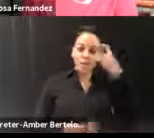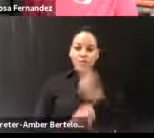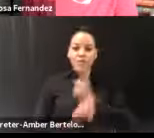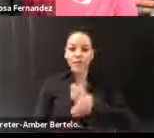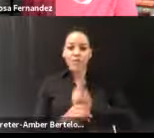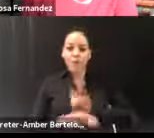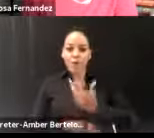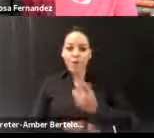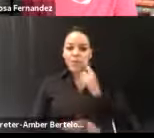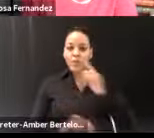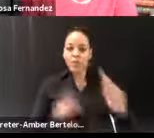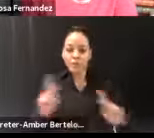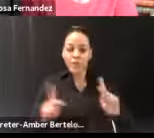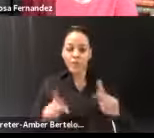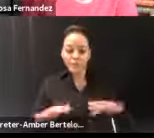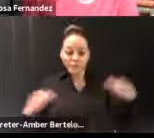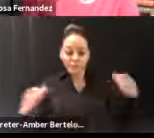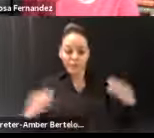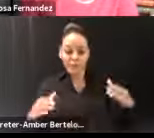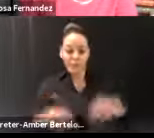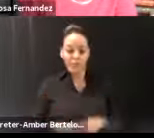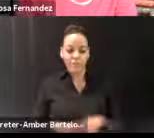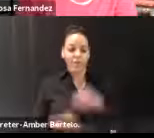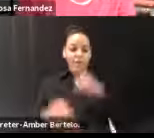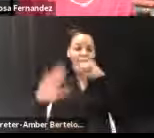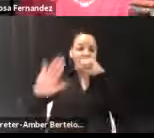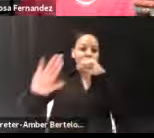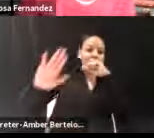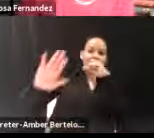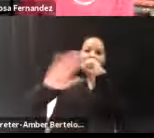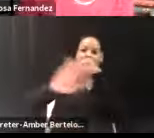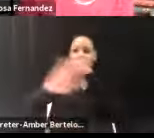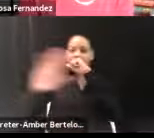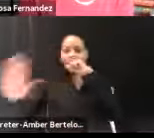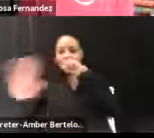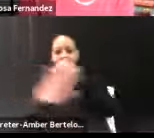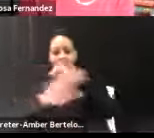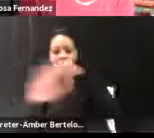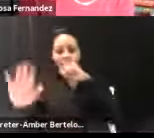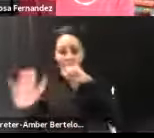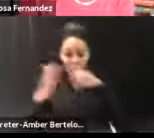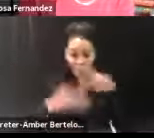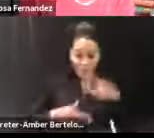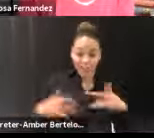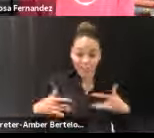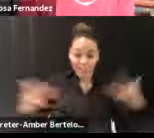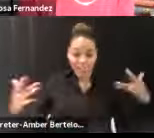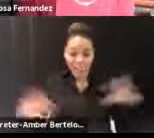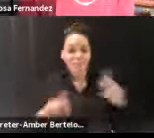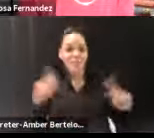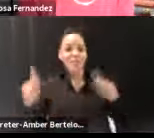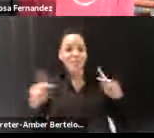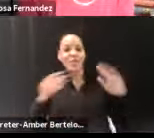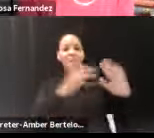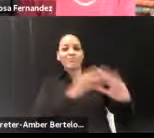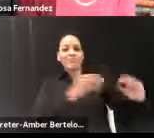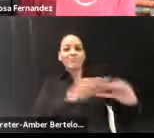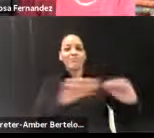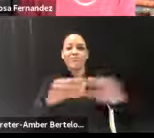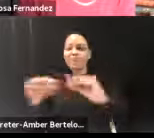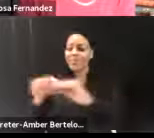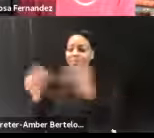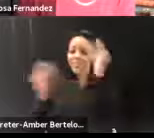People's Bronx Assembly. Mic check, check out this power deck. The people are speaking